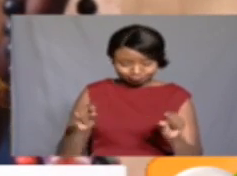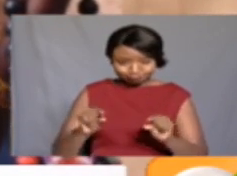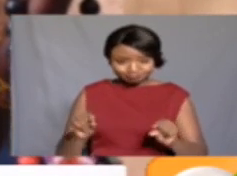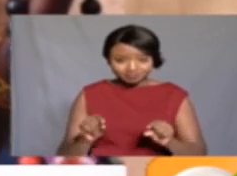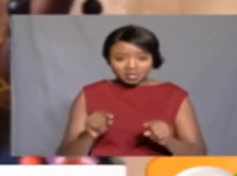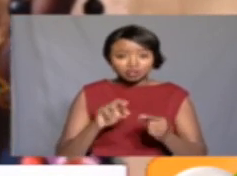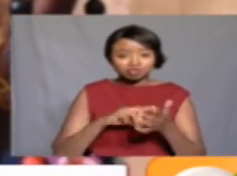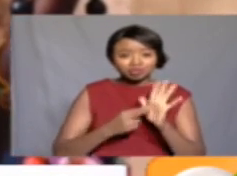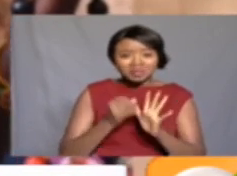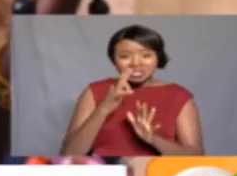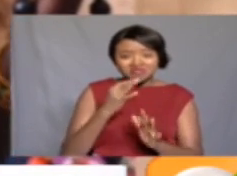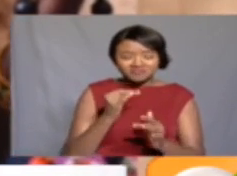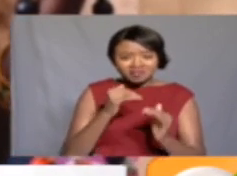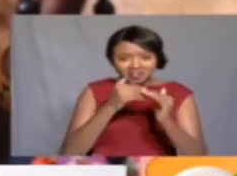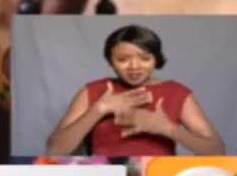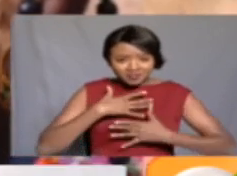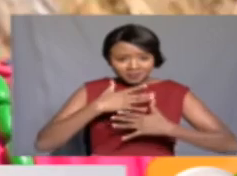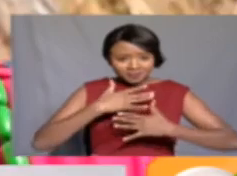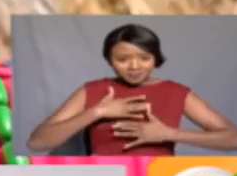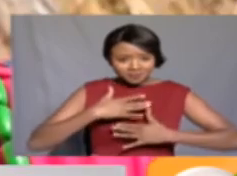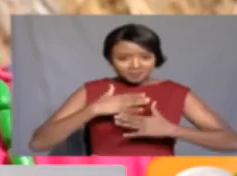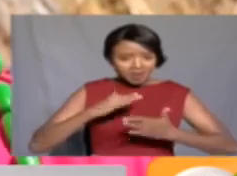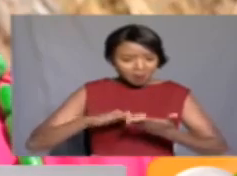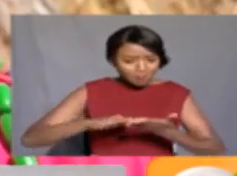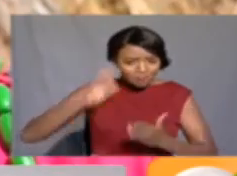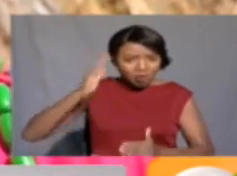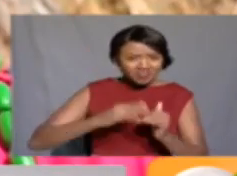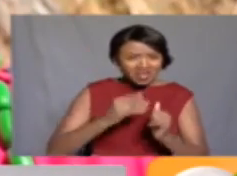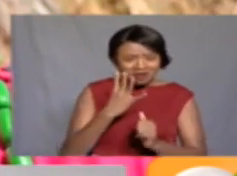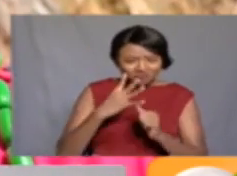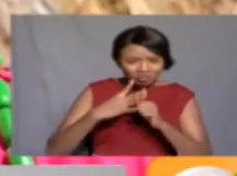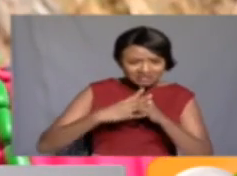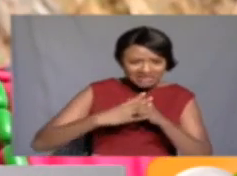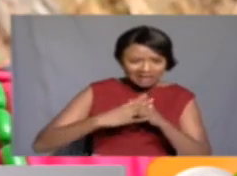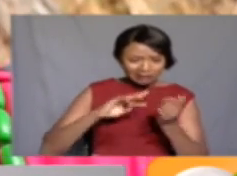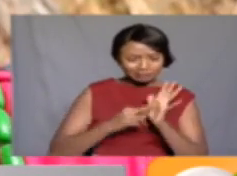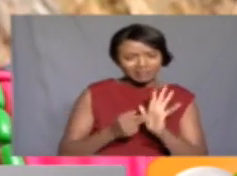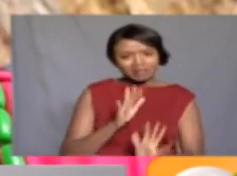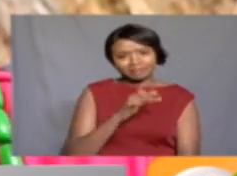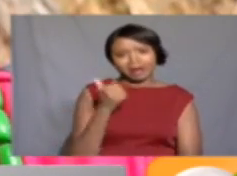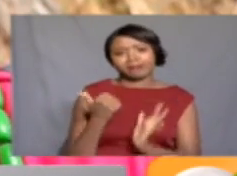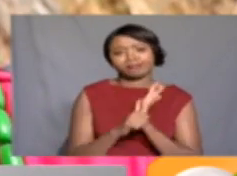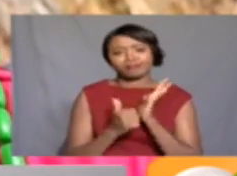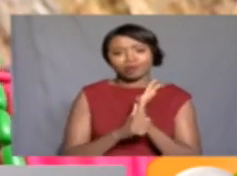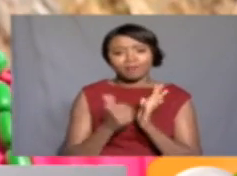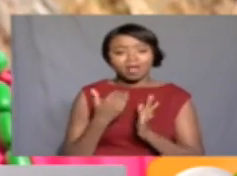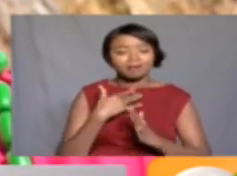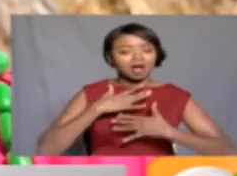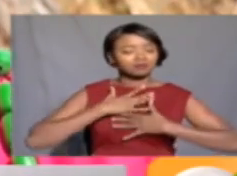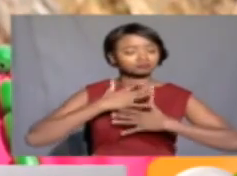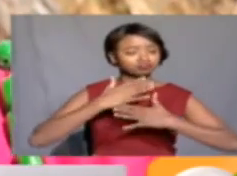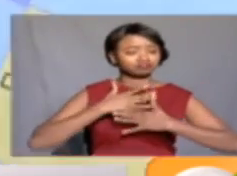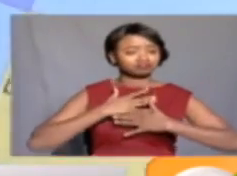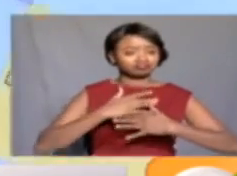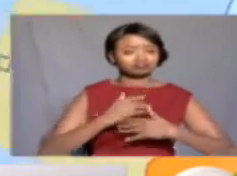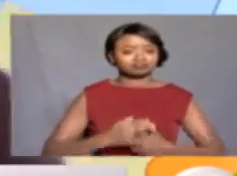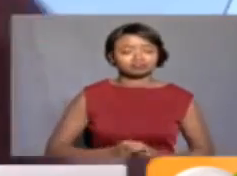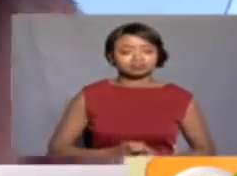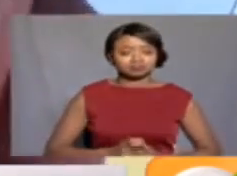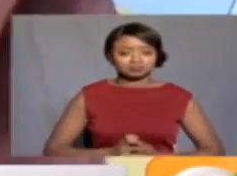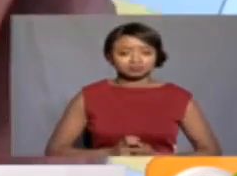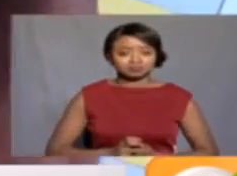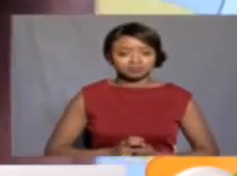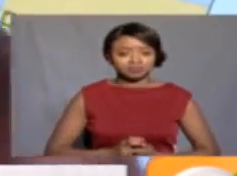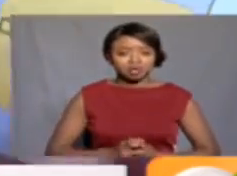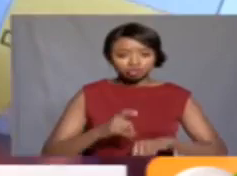49 breaths is also in the red. Kama ni pneumonia ikifika tu hapa, huyo mtoto atakuwa kwa hatari ya pneumonia. When